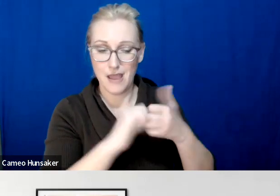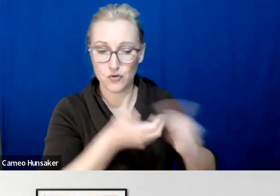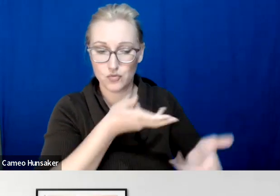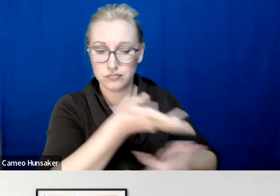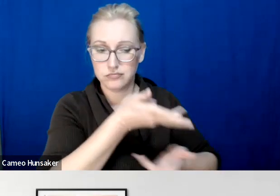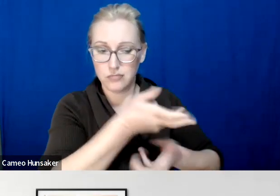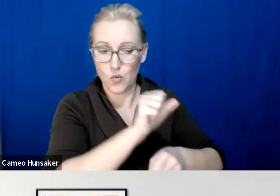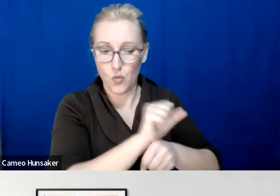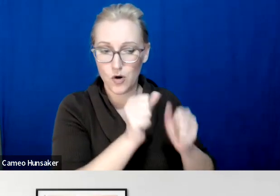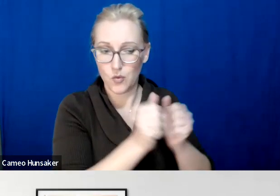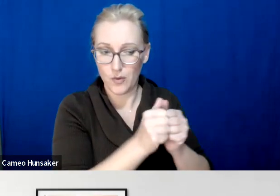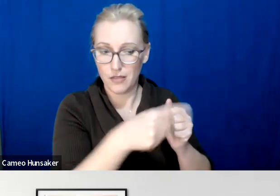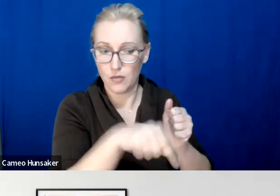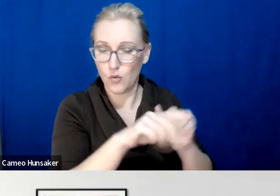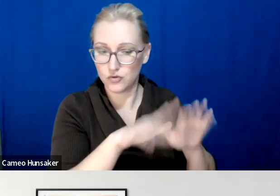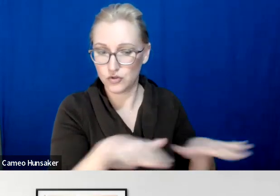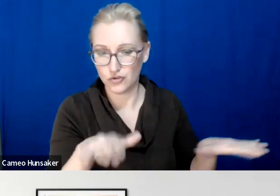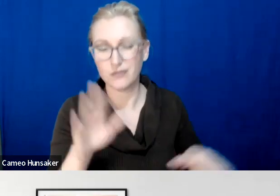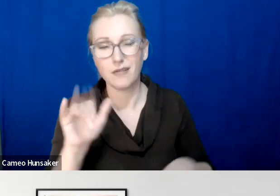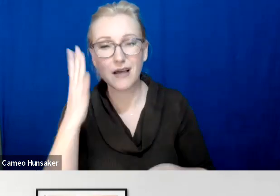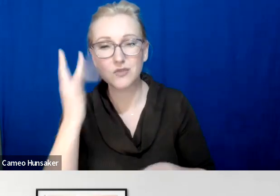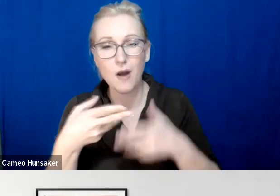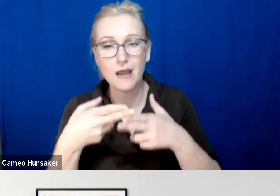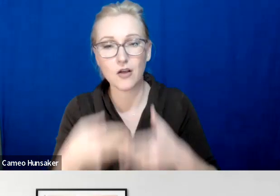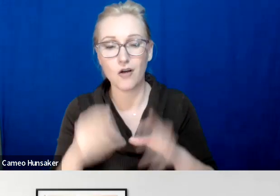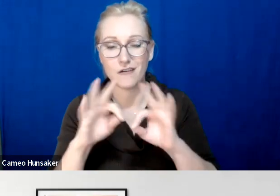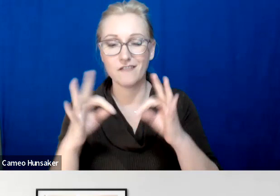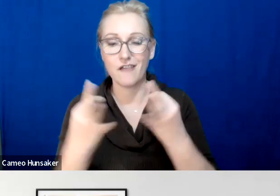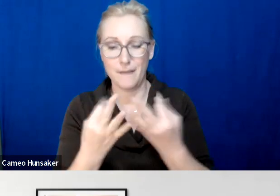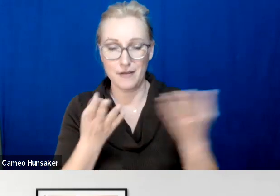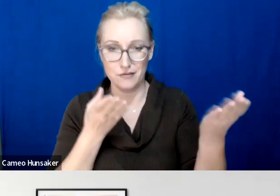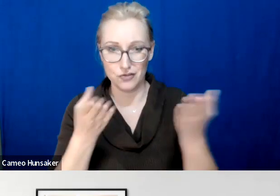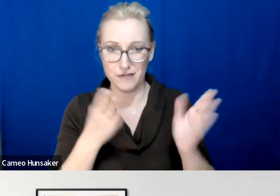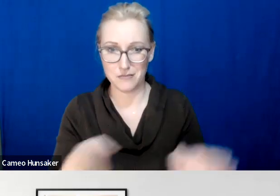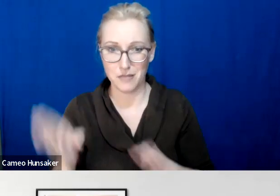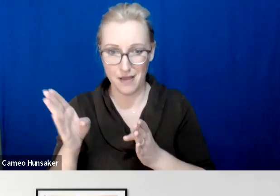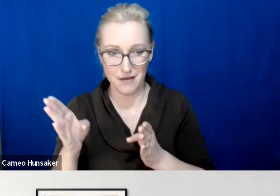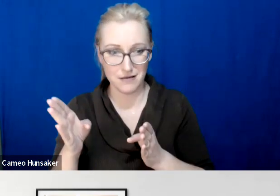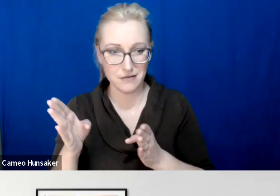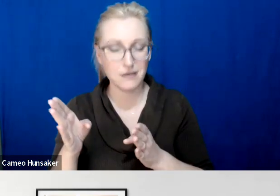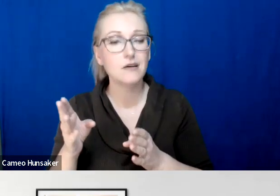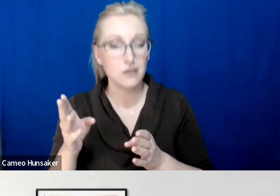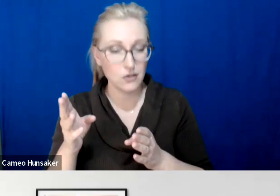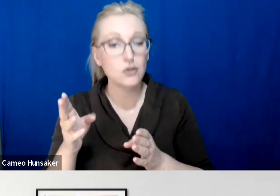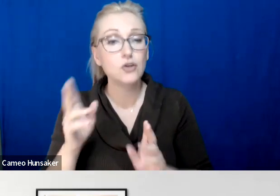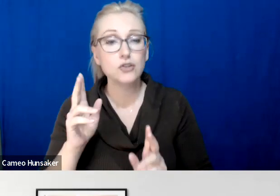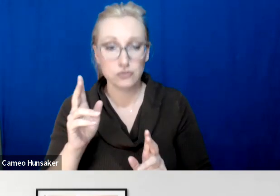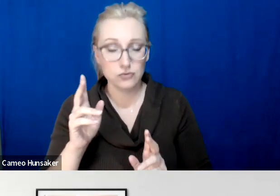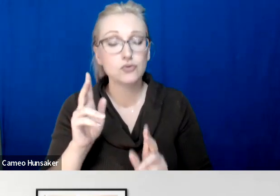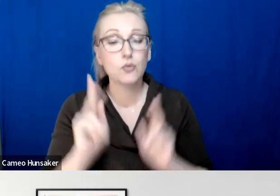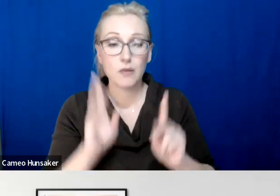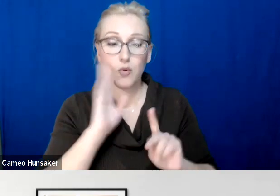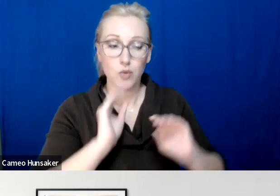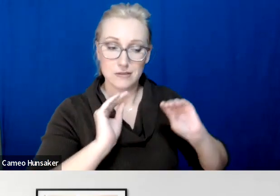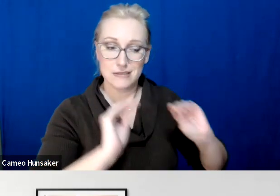that's why it's called a family service plan. They're going to be doing a lot of teaching the parents, these are the activities you